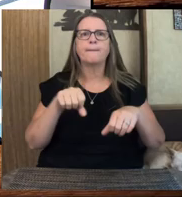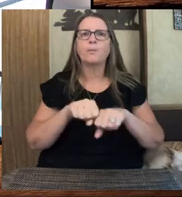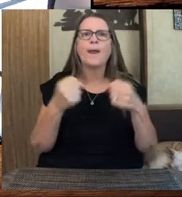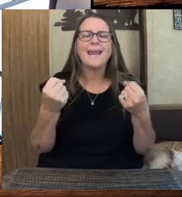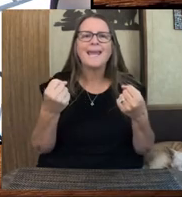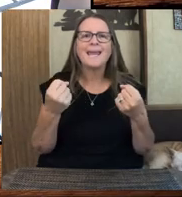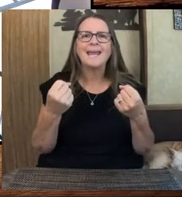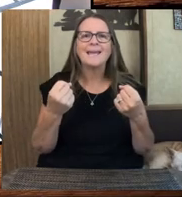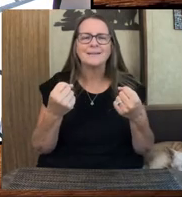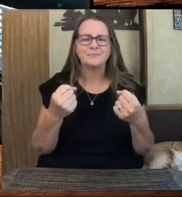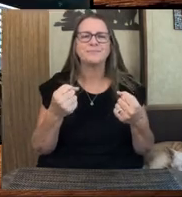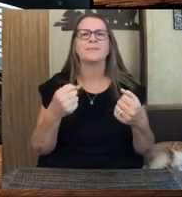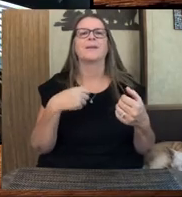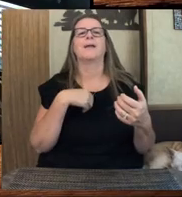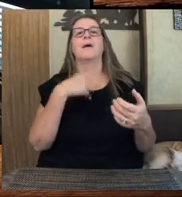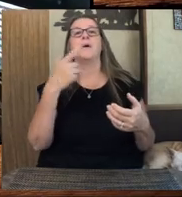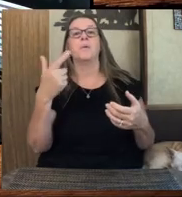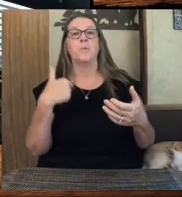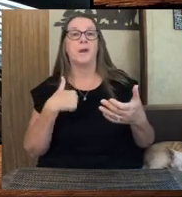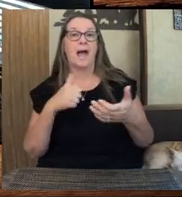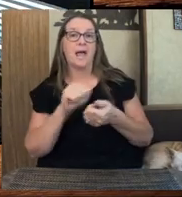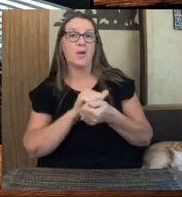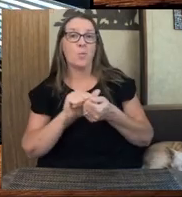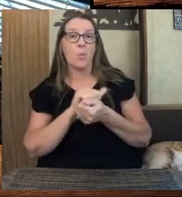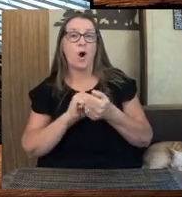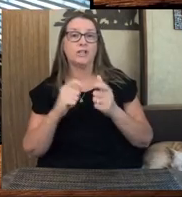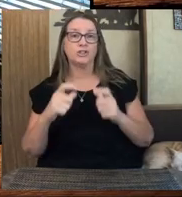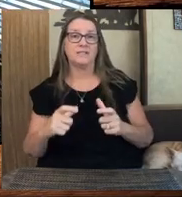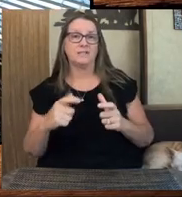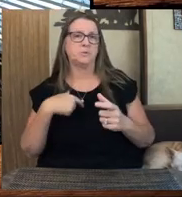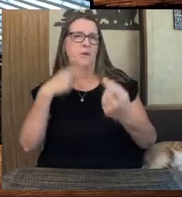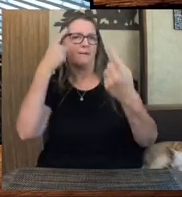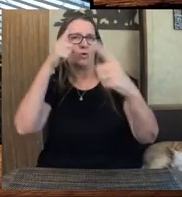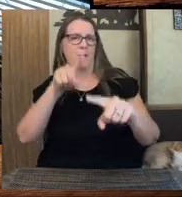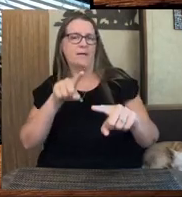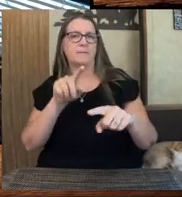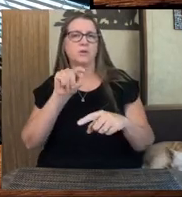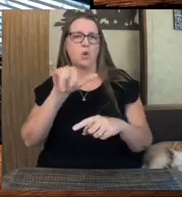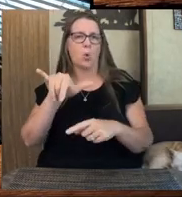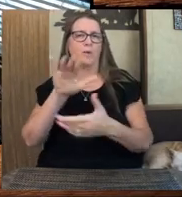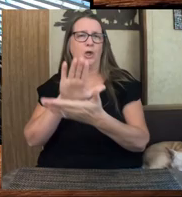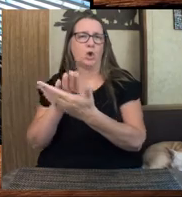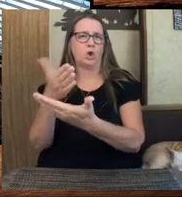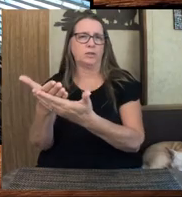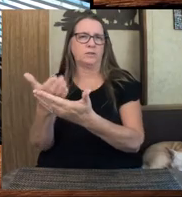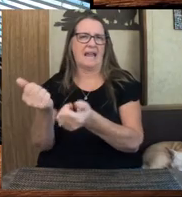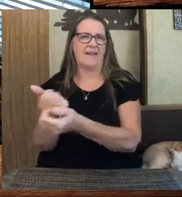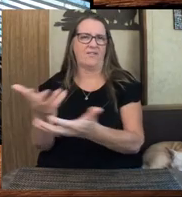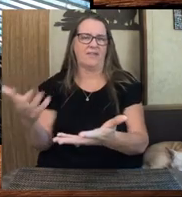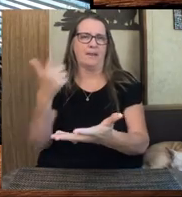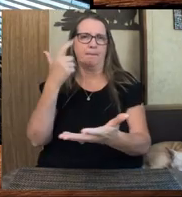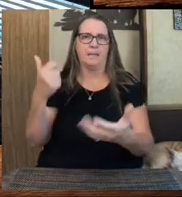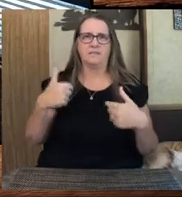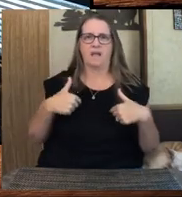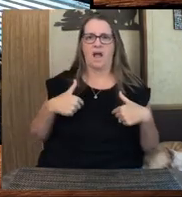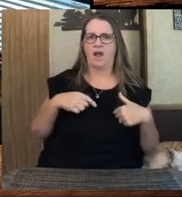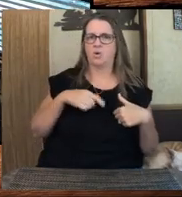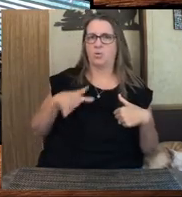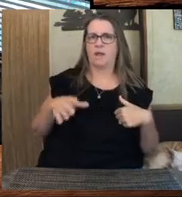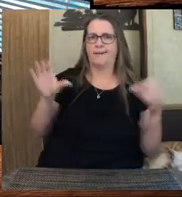haven't been able to break it yet. When I wash dishes, because we have an arrangement, Tony does all the cooking